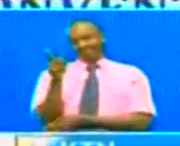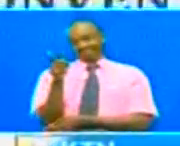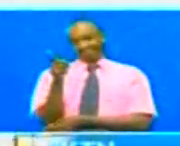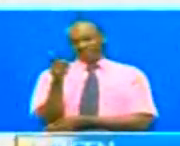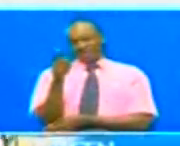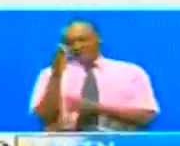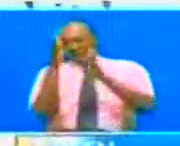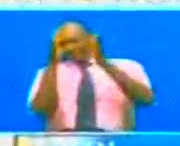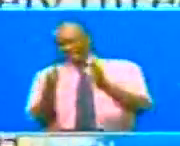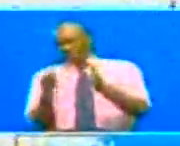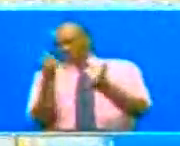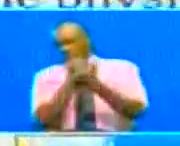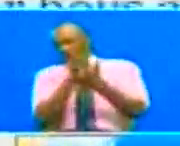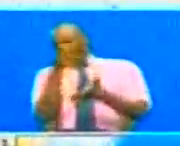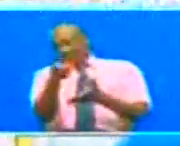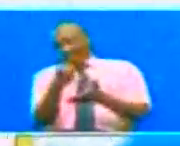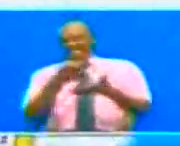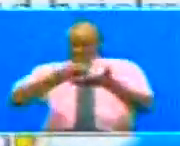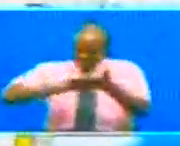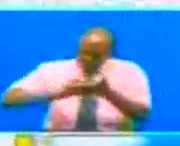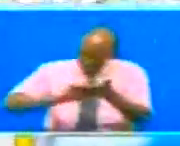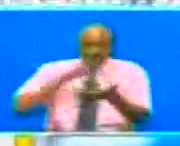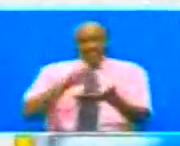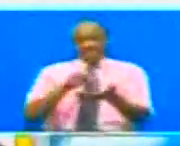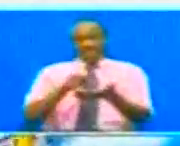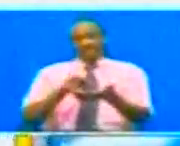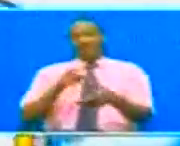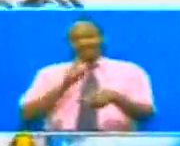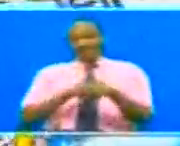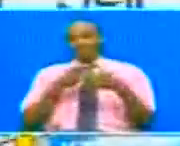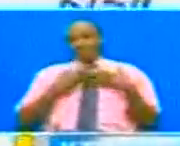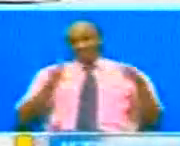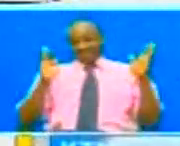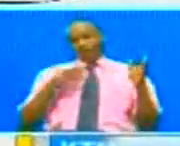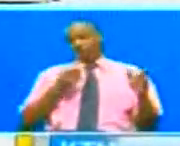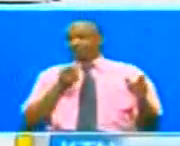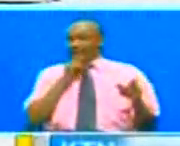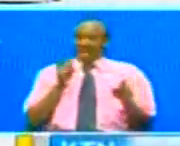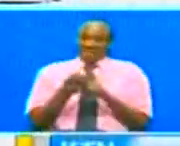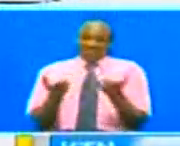Someone in the Archbishop's office again signs off on the funds as the priest or brother.